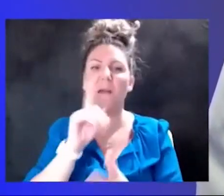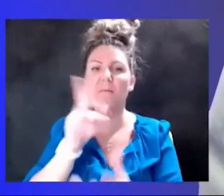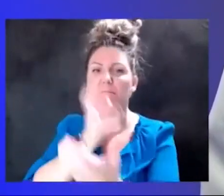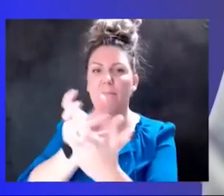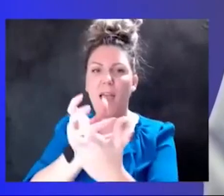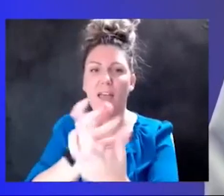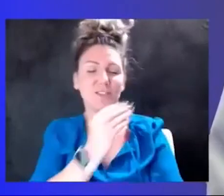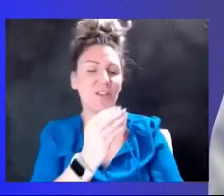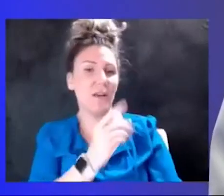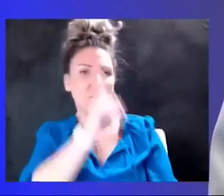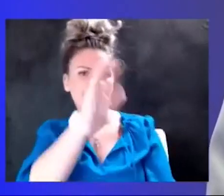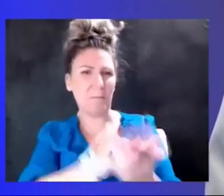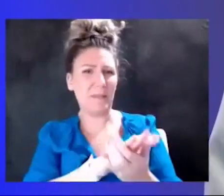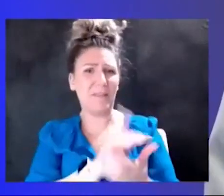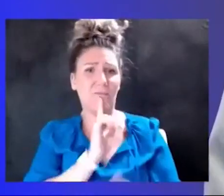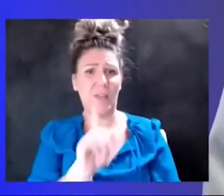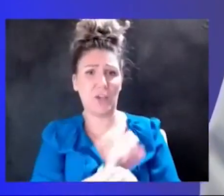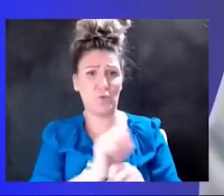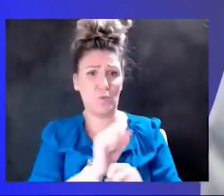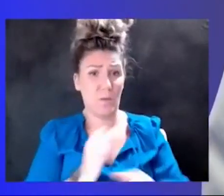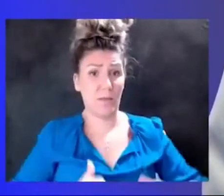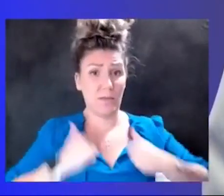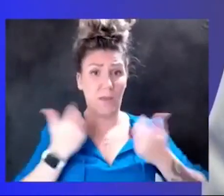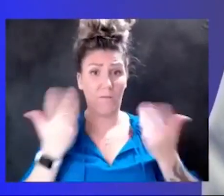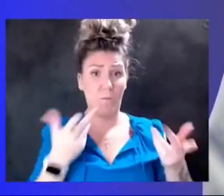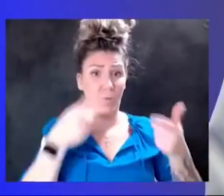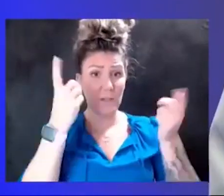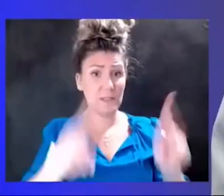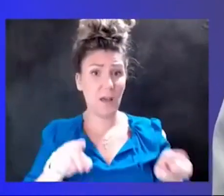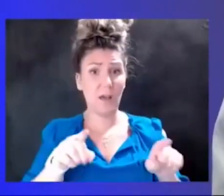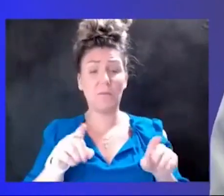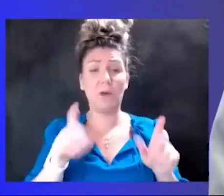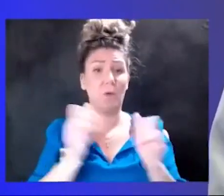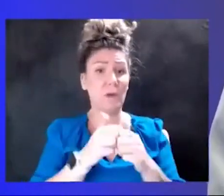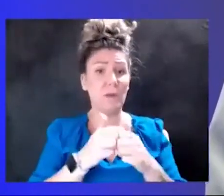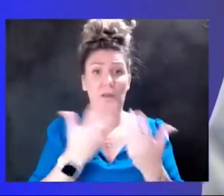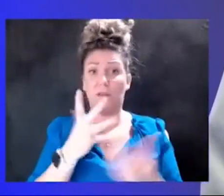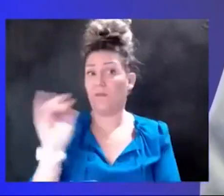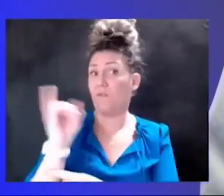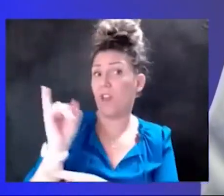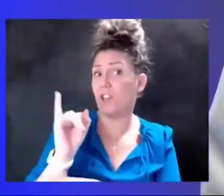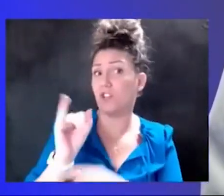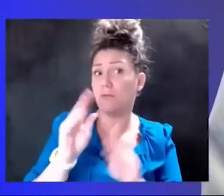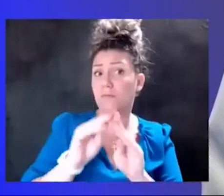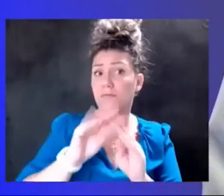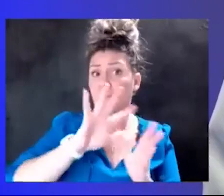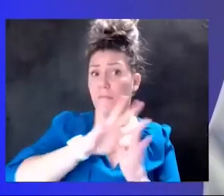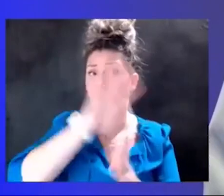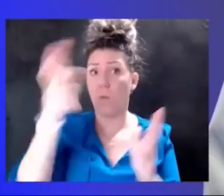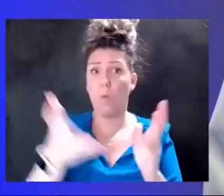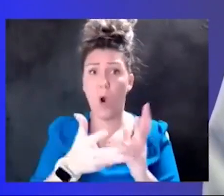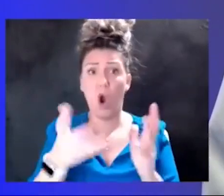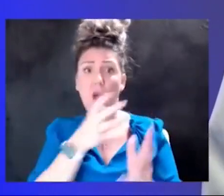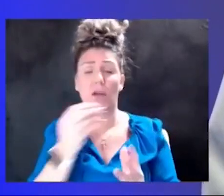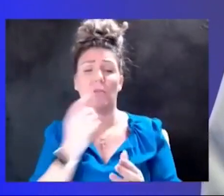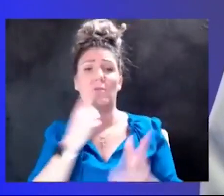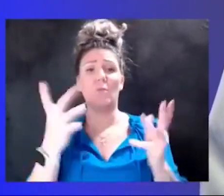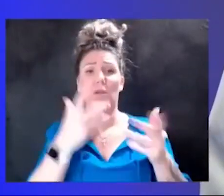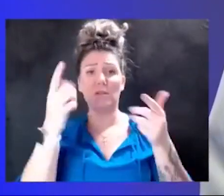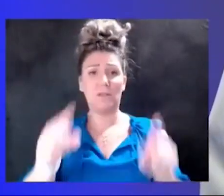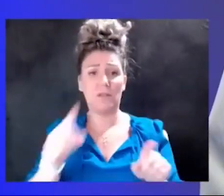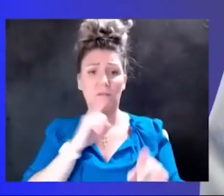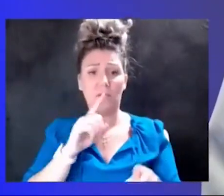in the actual reality of what is going on with the infections around the world and with the